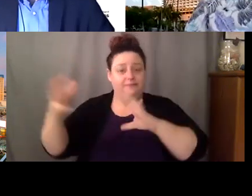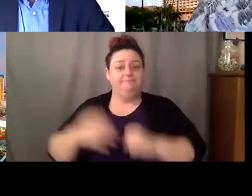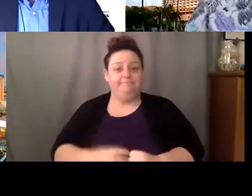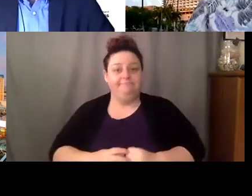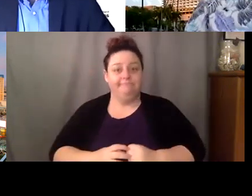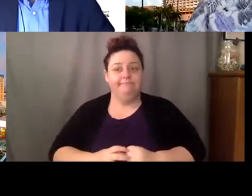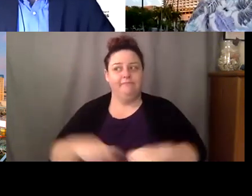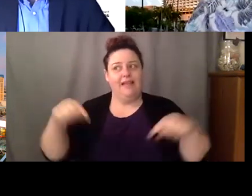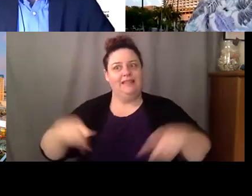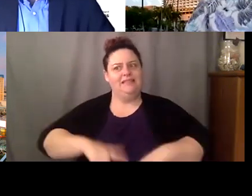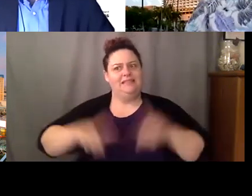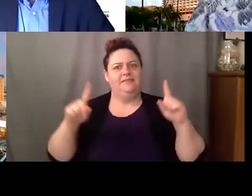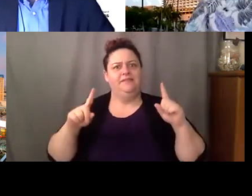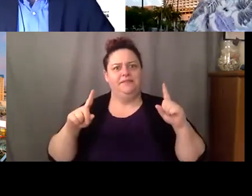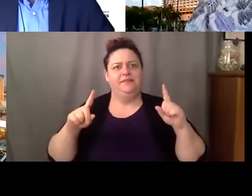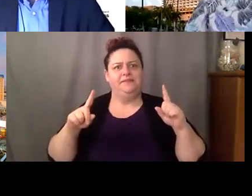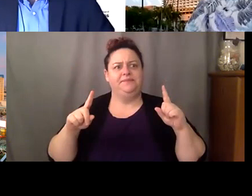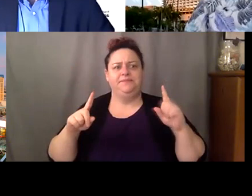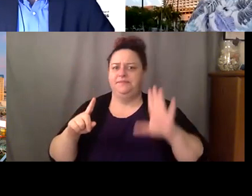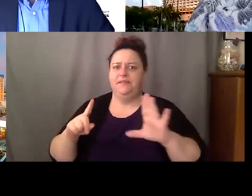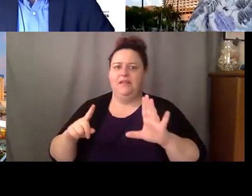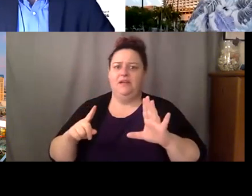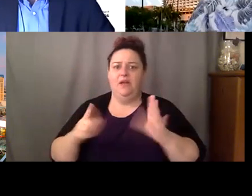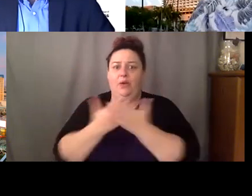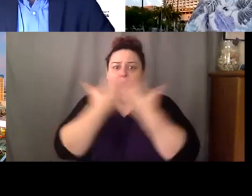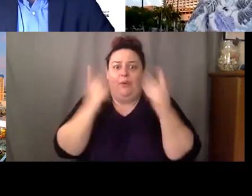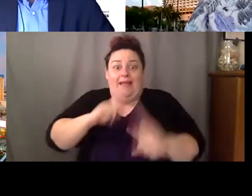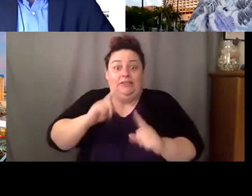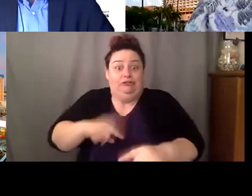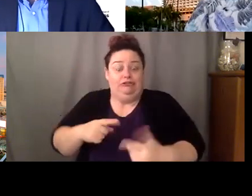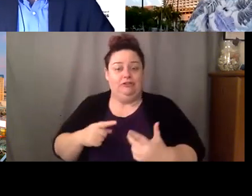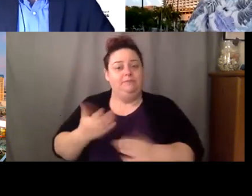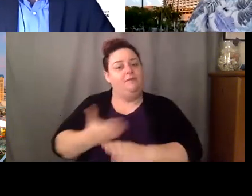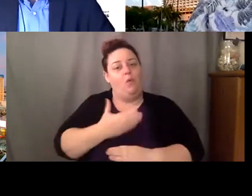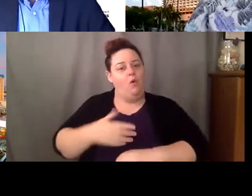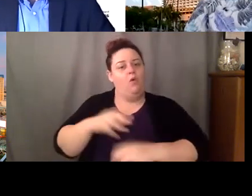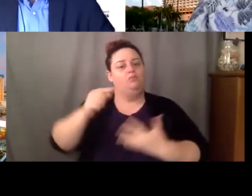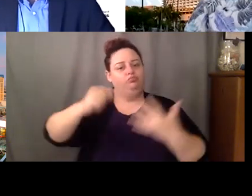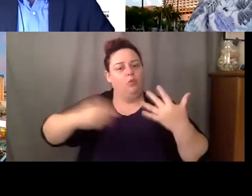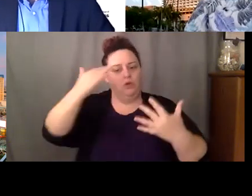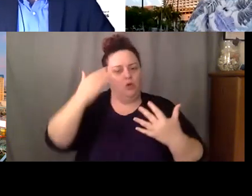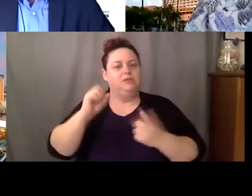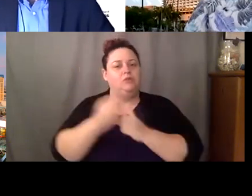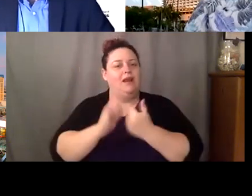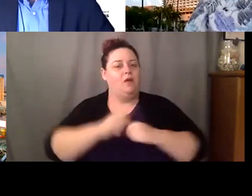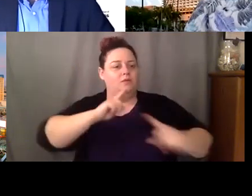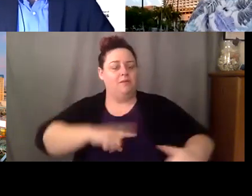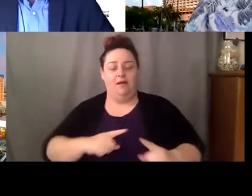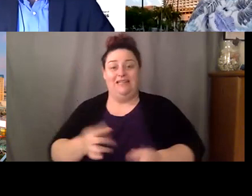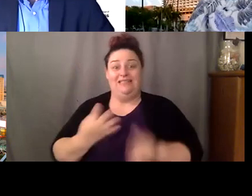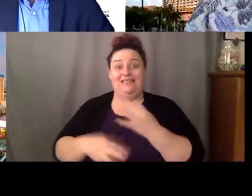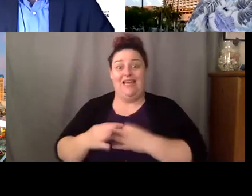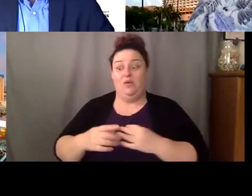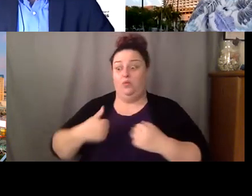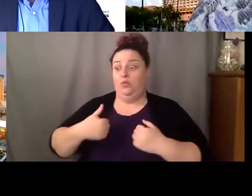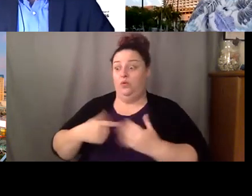biggest difference on this occasion was we didn't have the answers. You know, we're in a situation where we're supposed to give our client